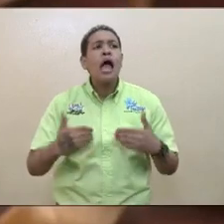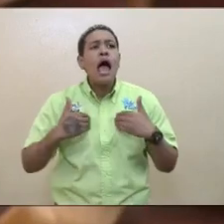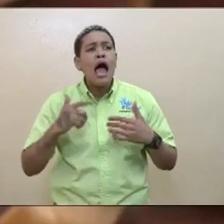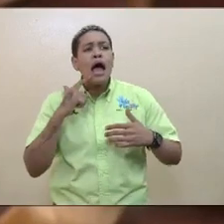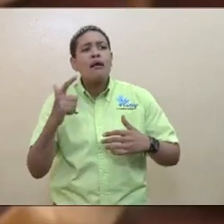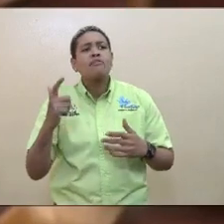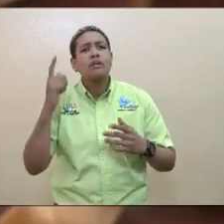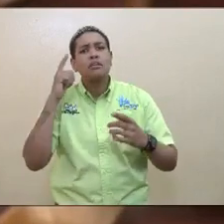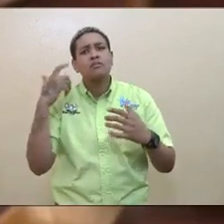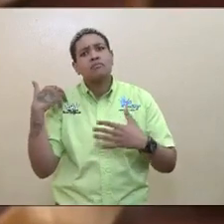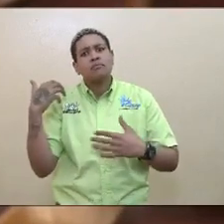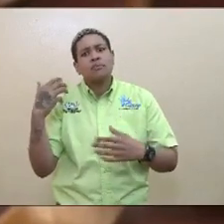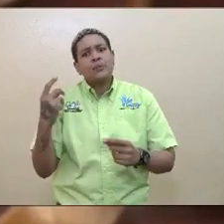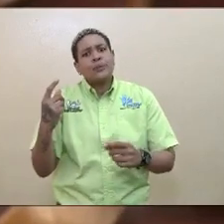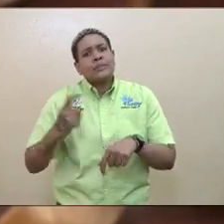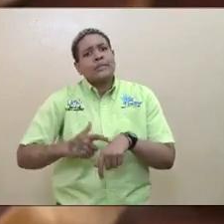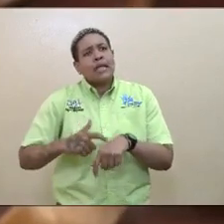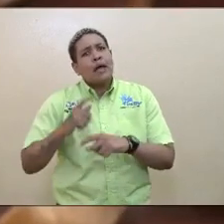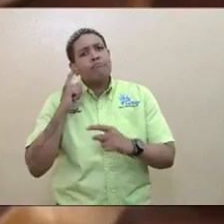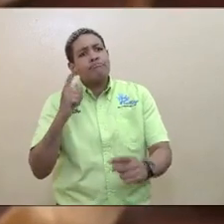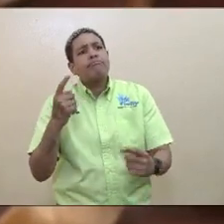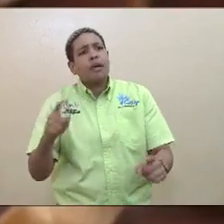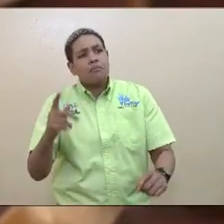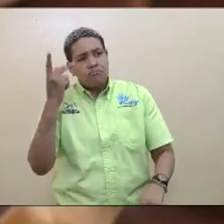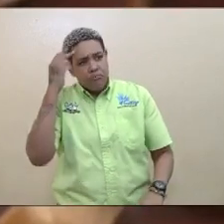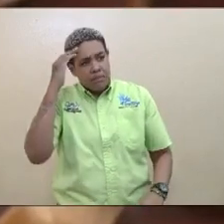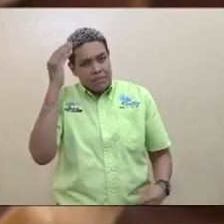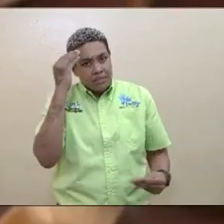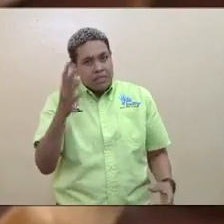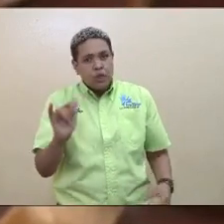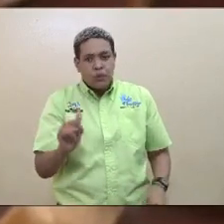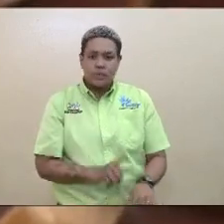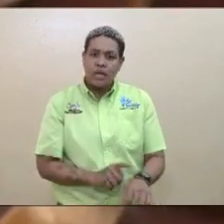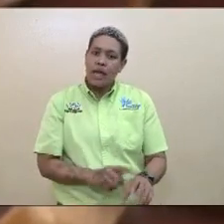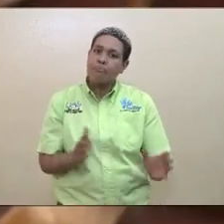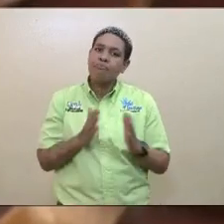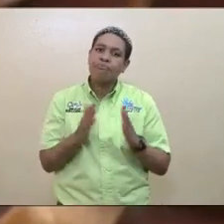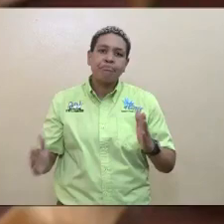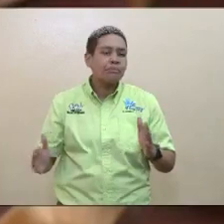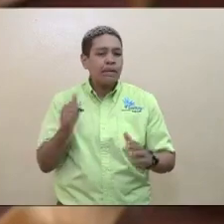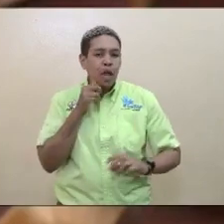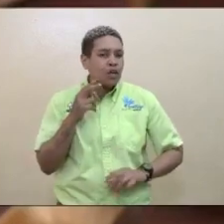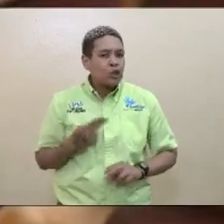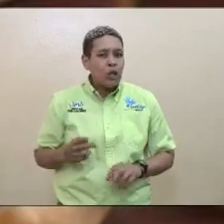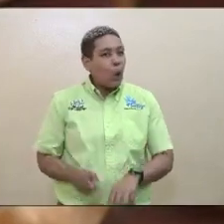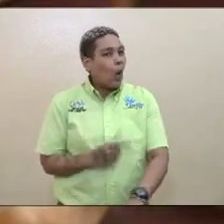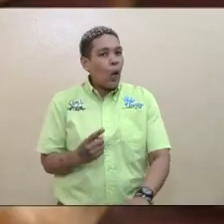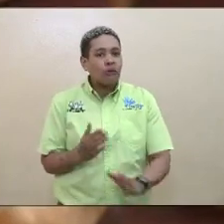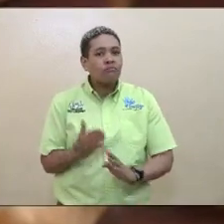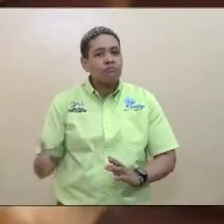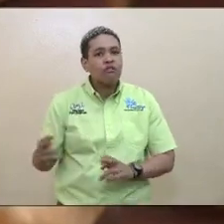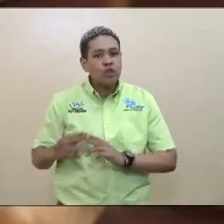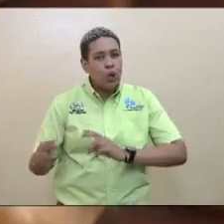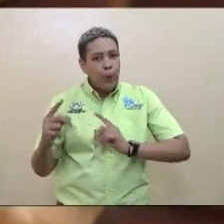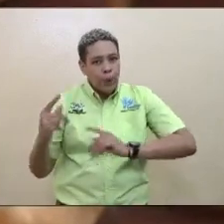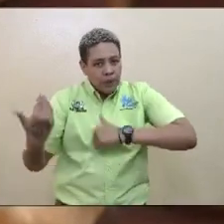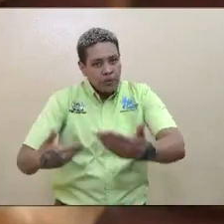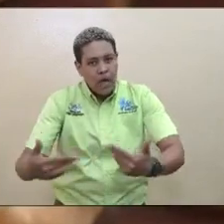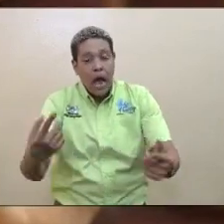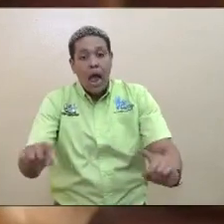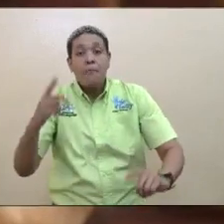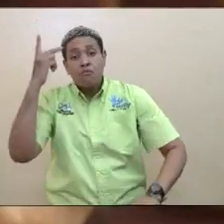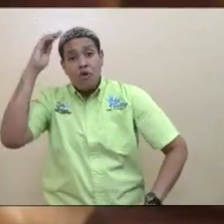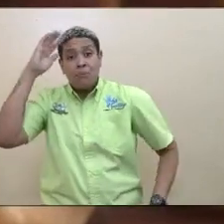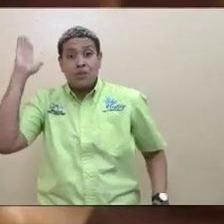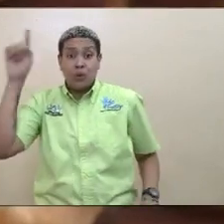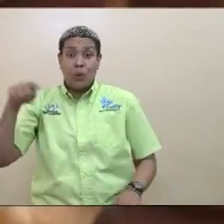very ambitious timeline, and the Prime Minister said it as well. Remember, the Prime Minister also indicated that when we take the